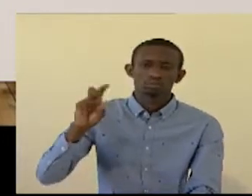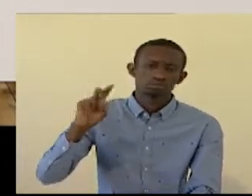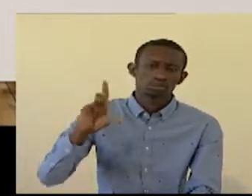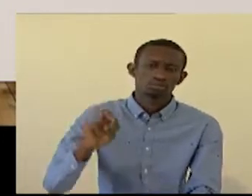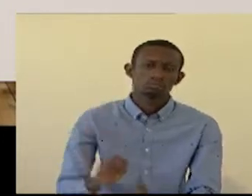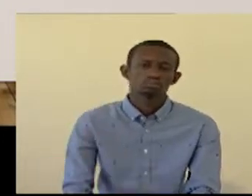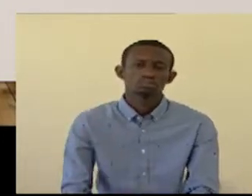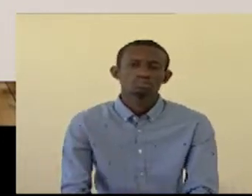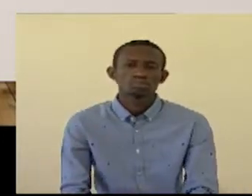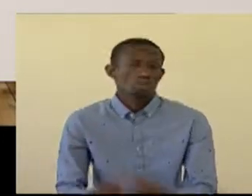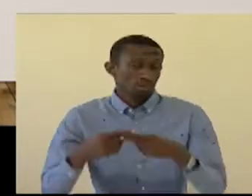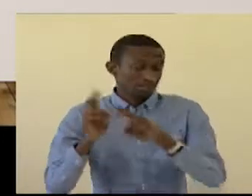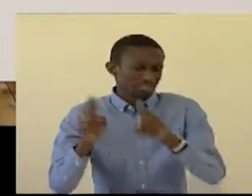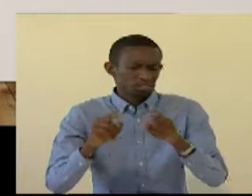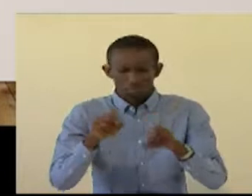to use,